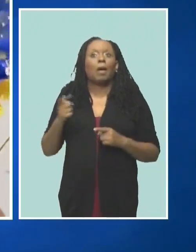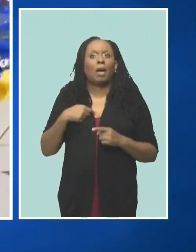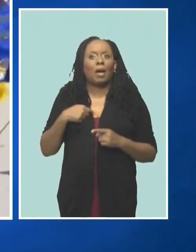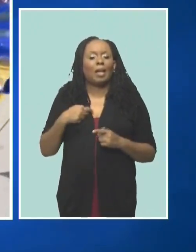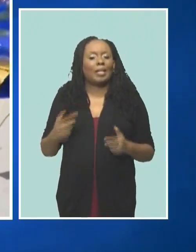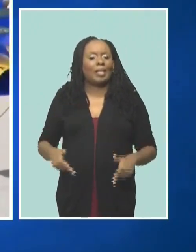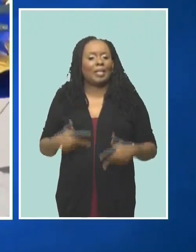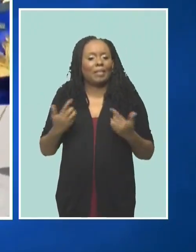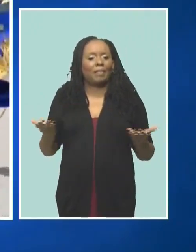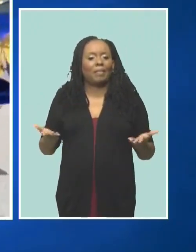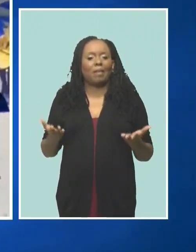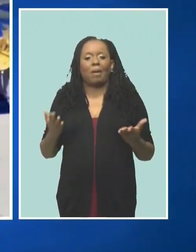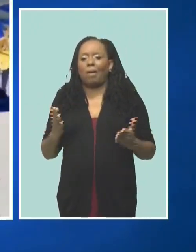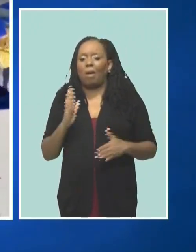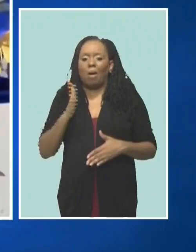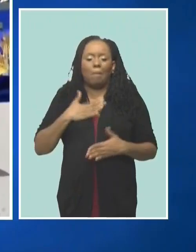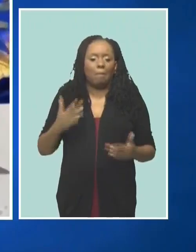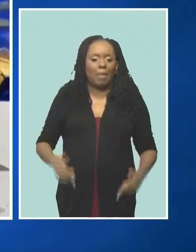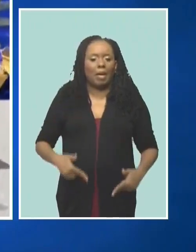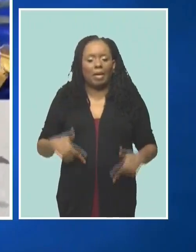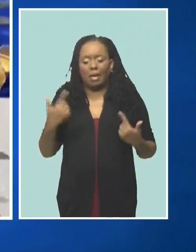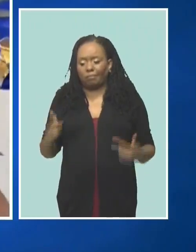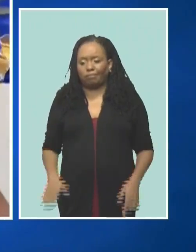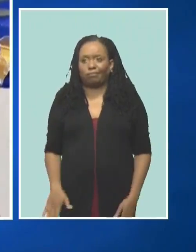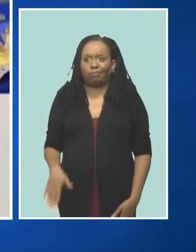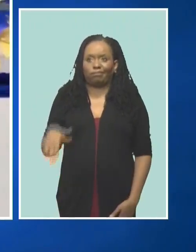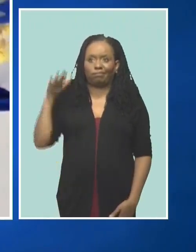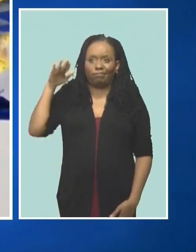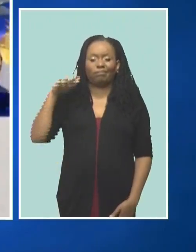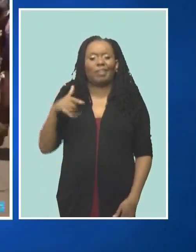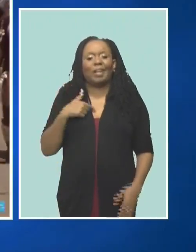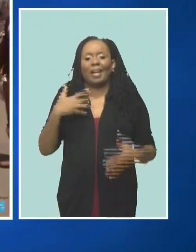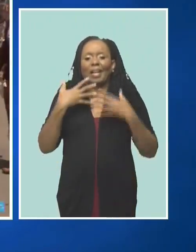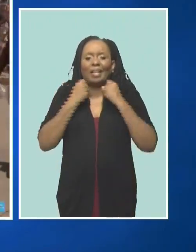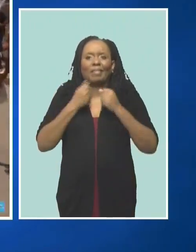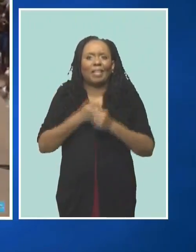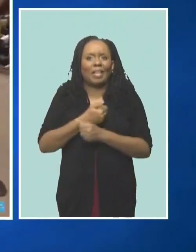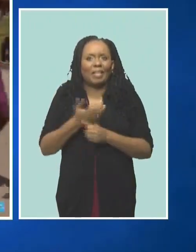Barbadian. I love Barbados. I love everything about this island.